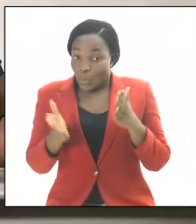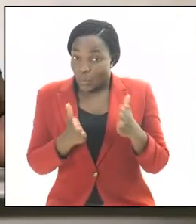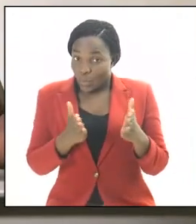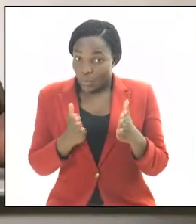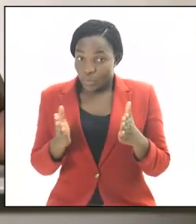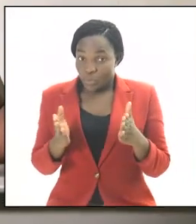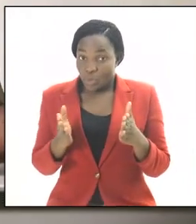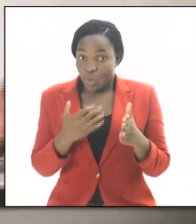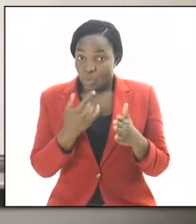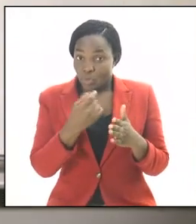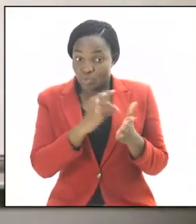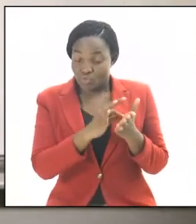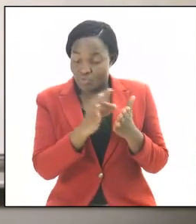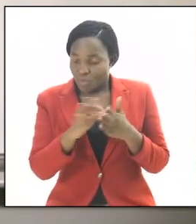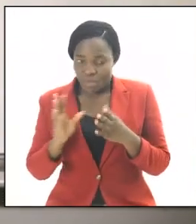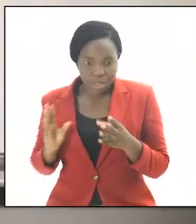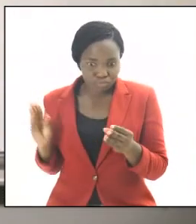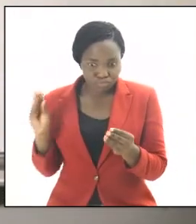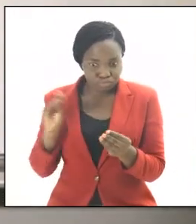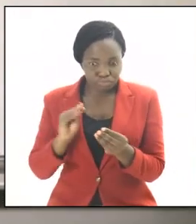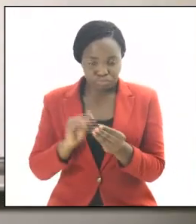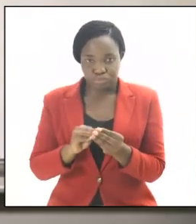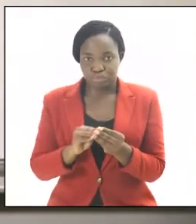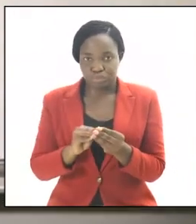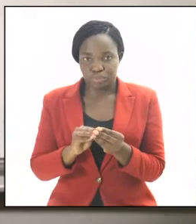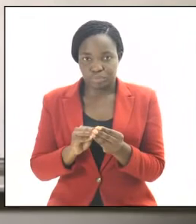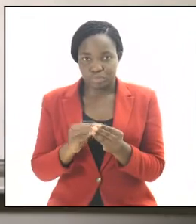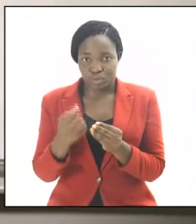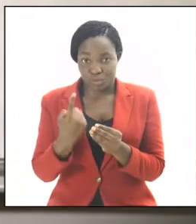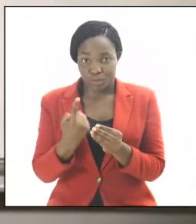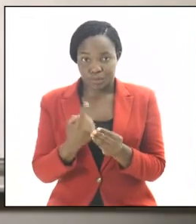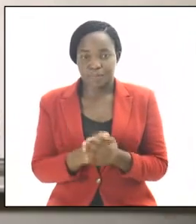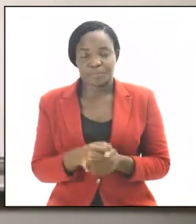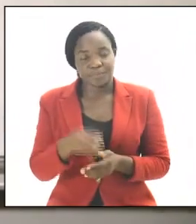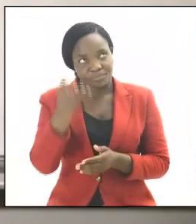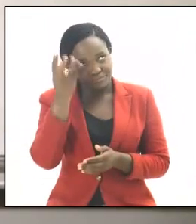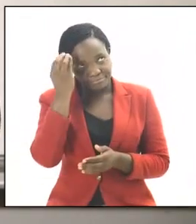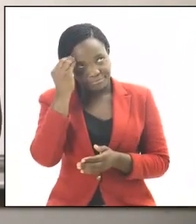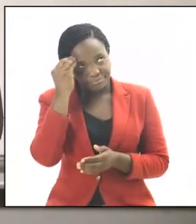all those formulae together in one place, here.